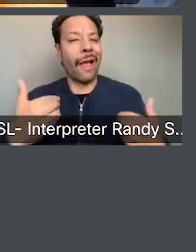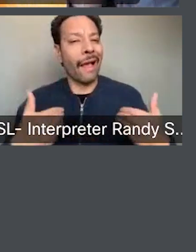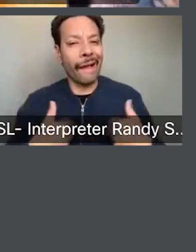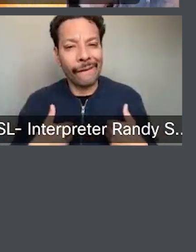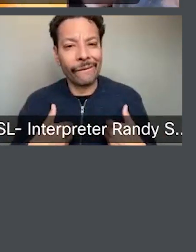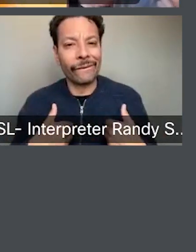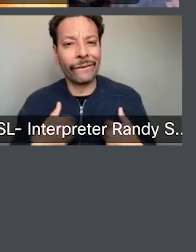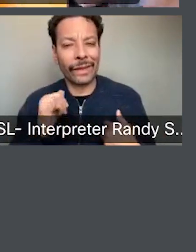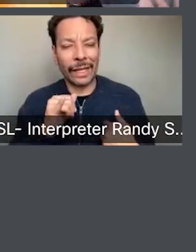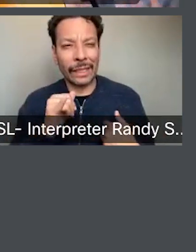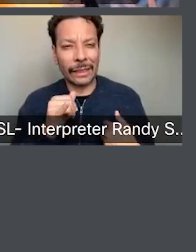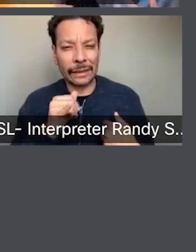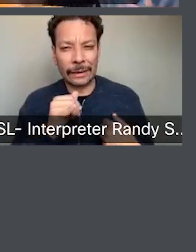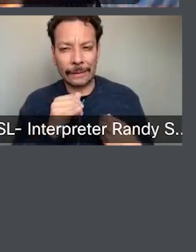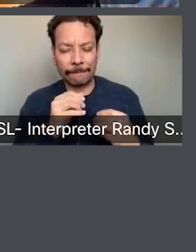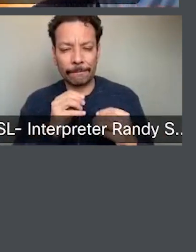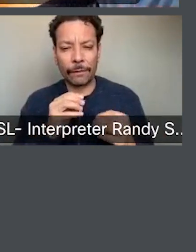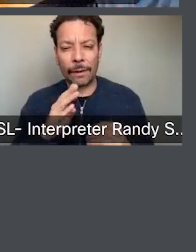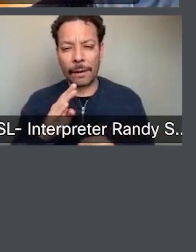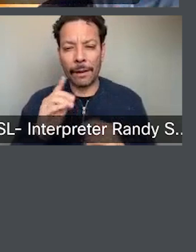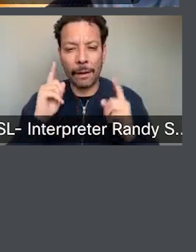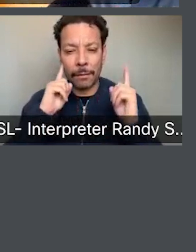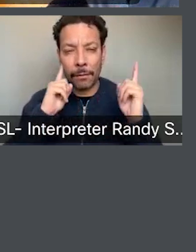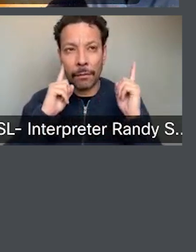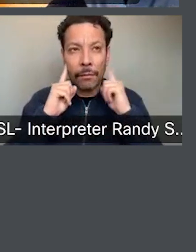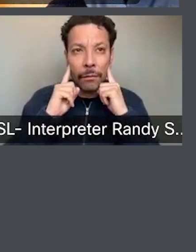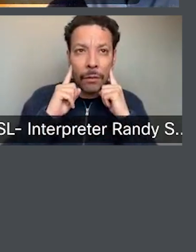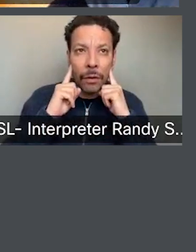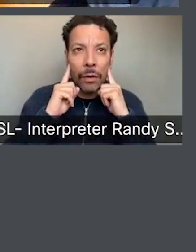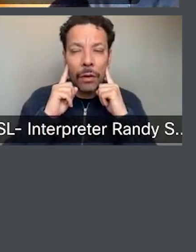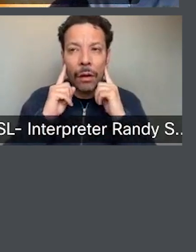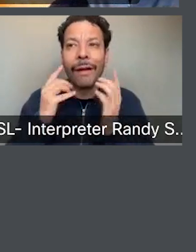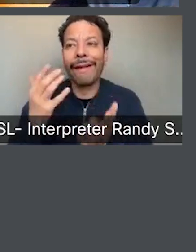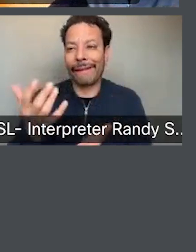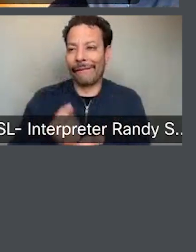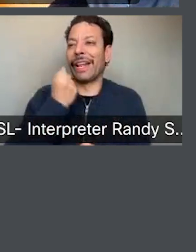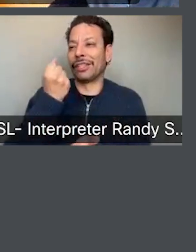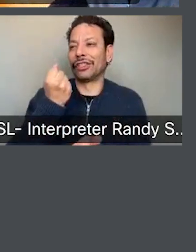that binaural advantage that we have been talking about.